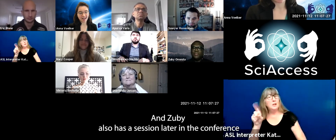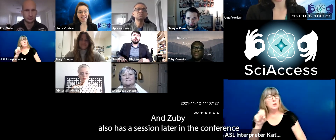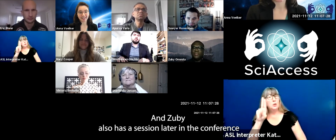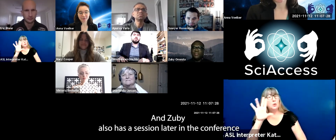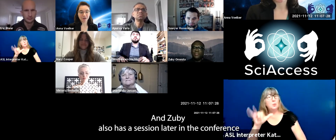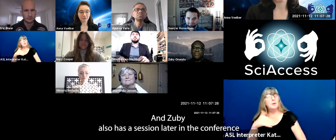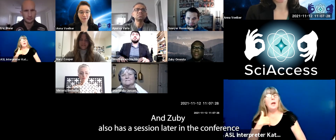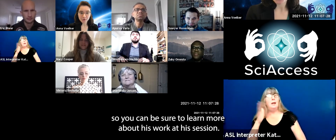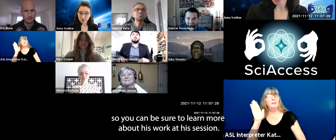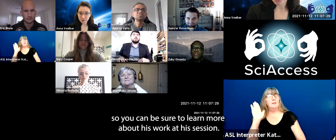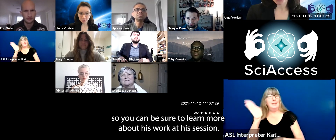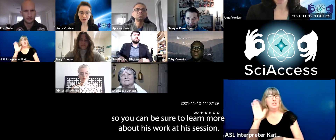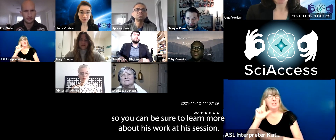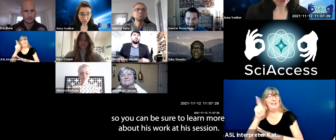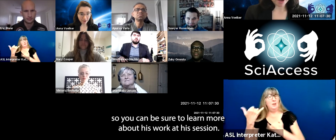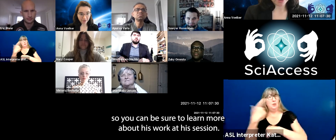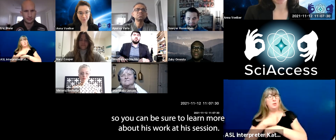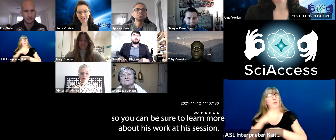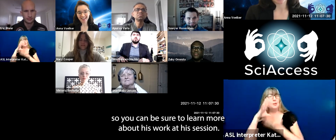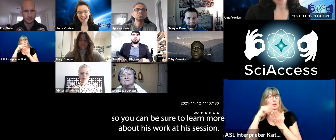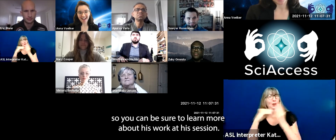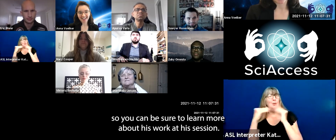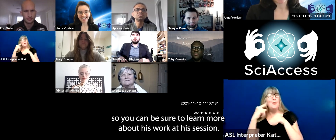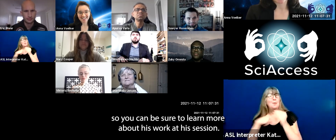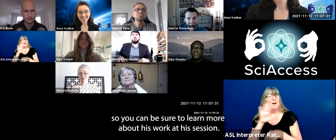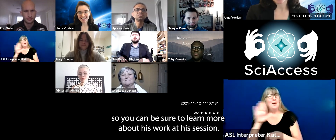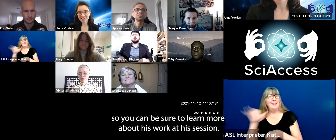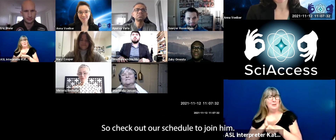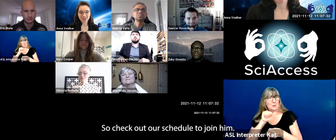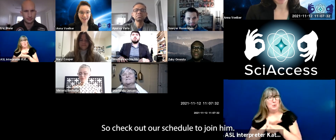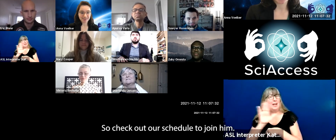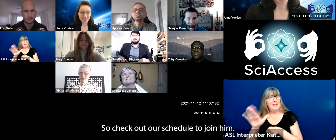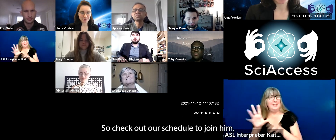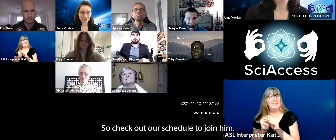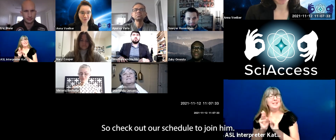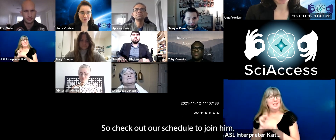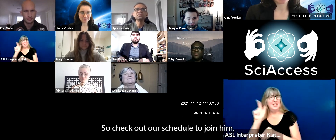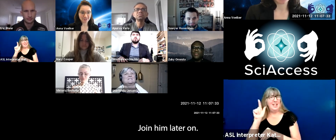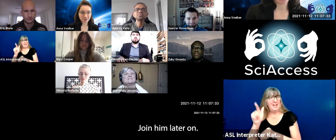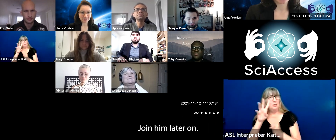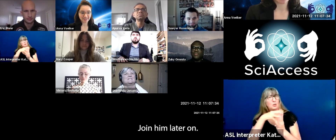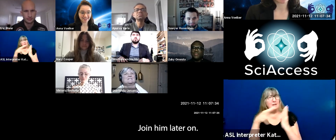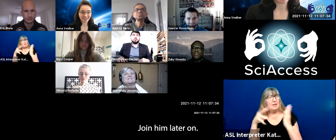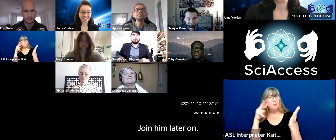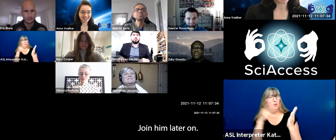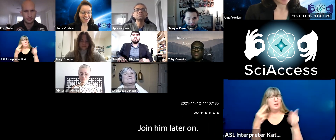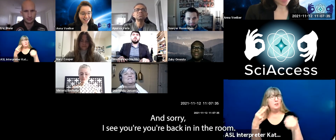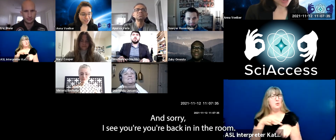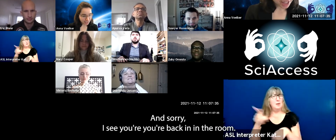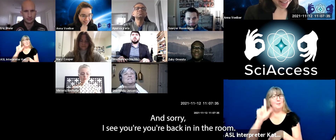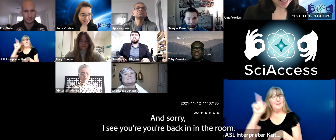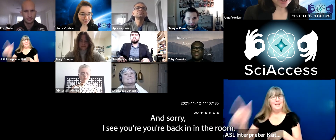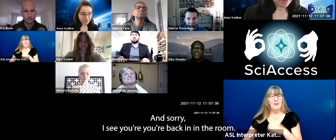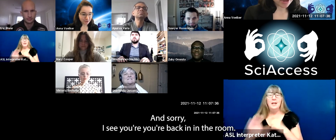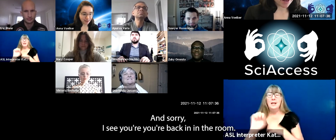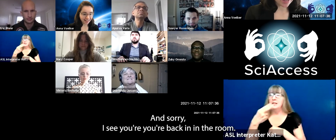session later in the conference, so you can be sure to learn more about his work at his session. So check out our schedule to join him later on. And